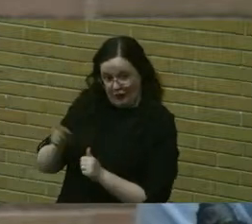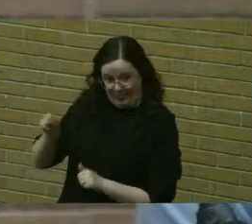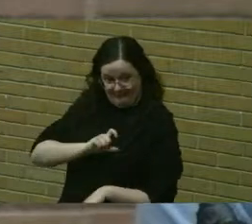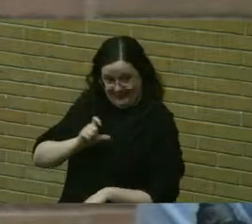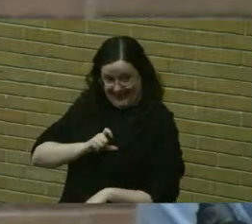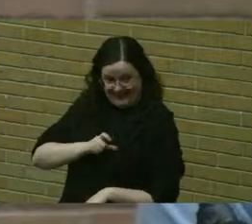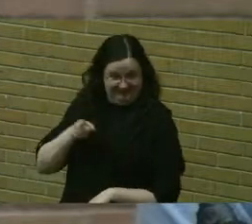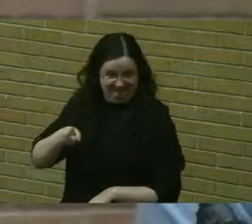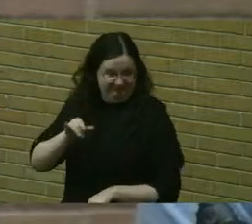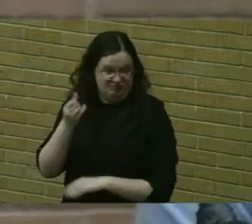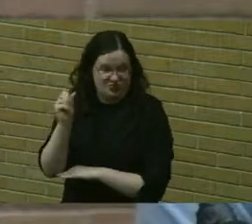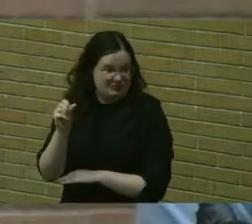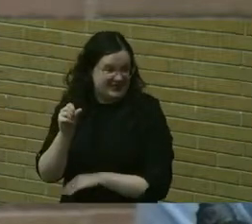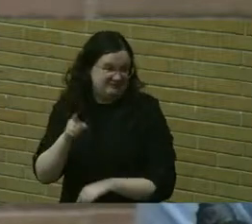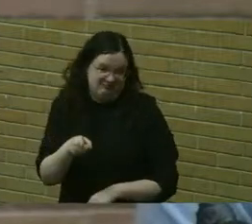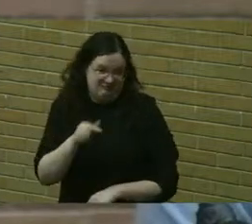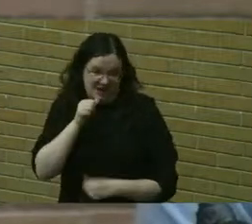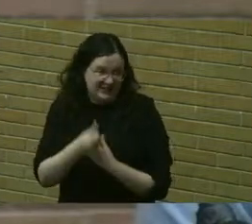safe.